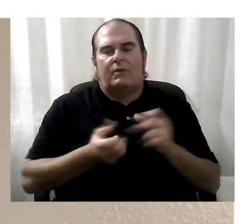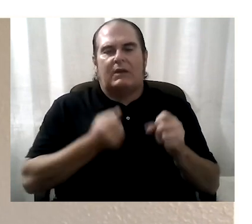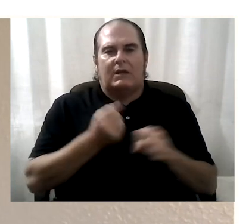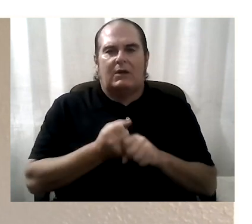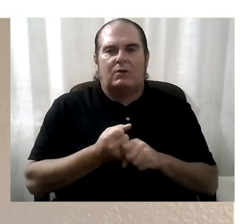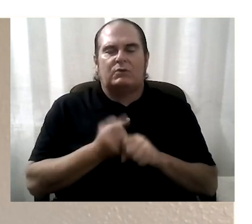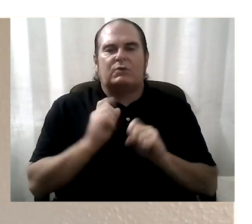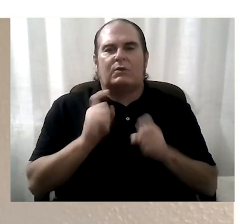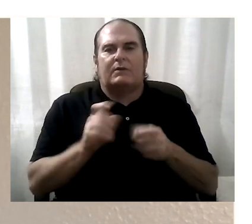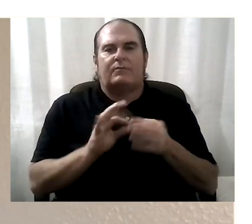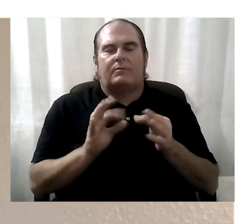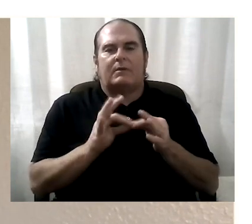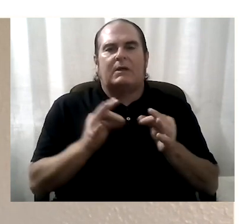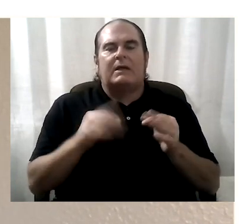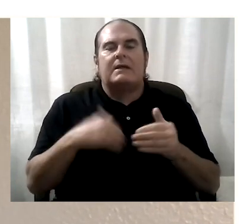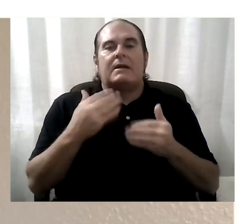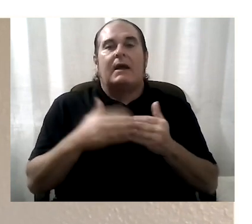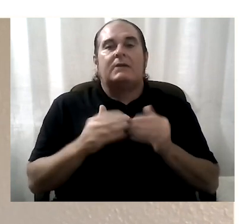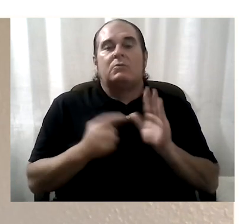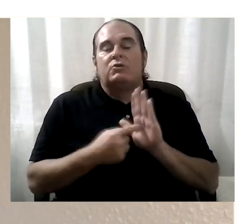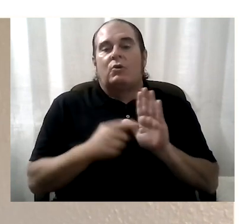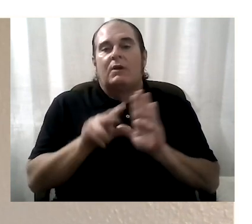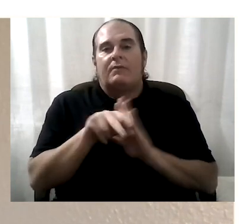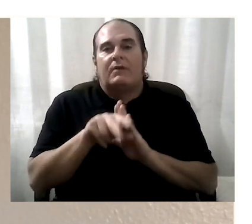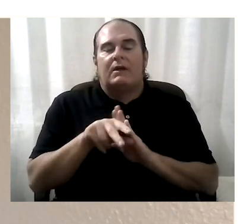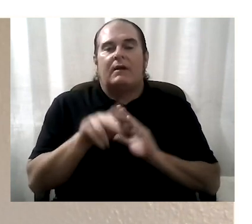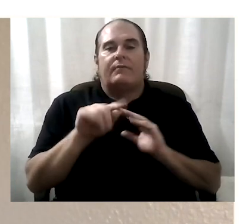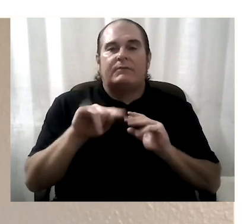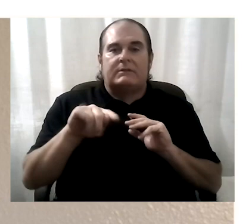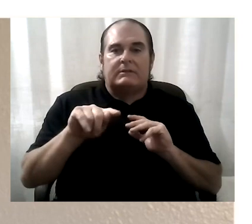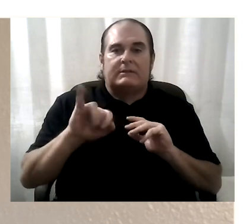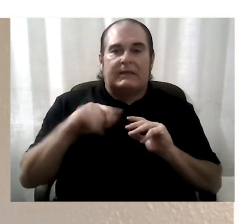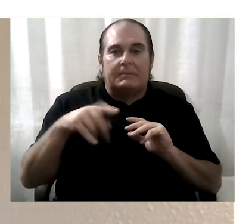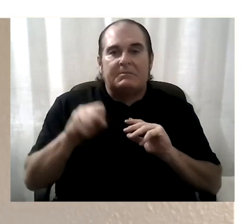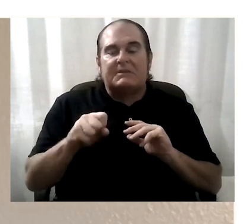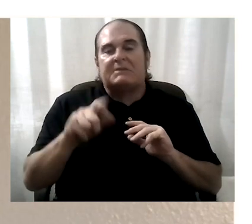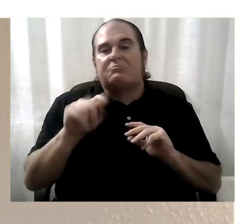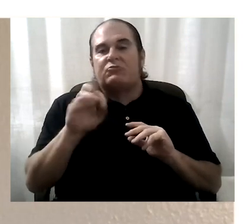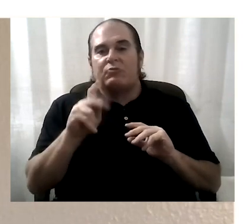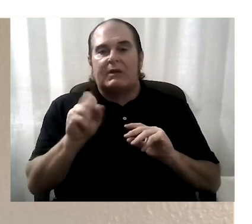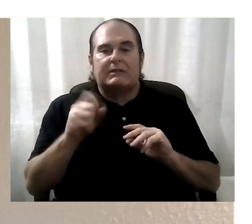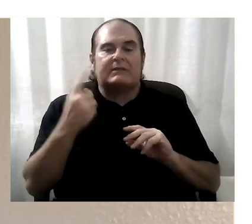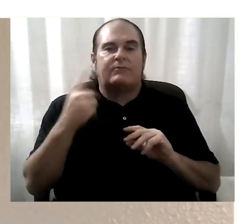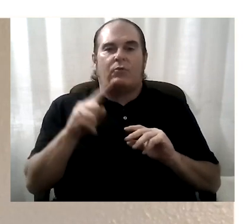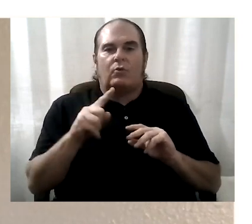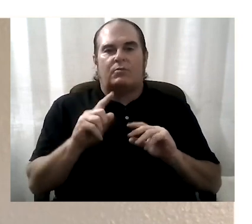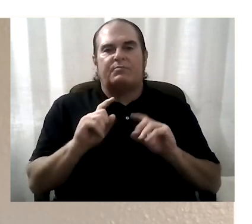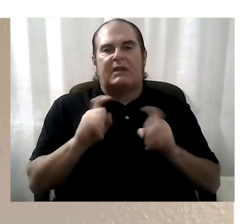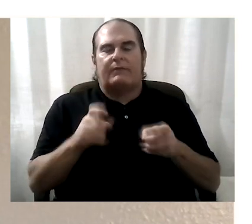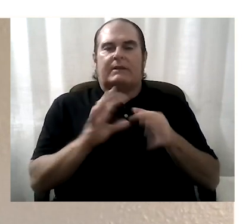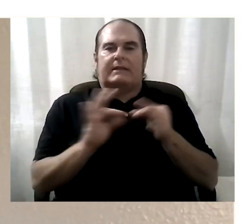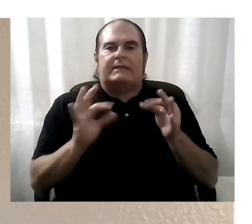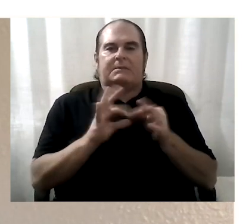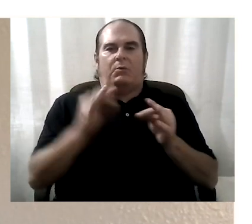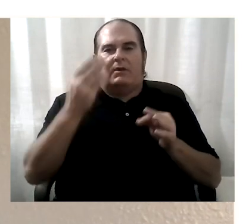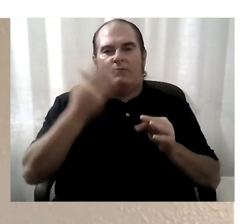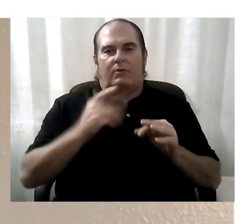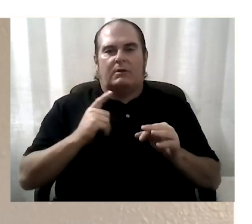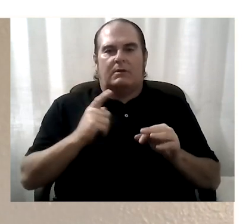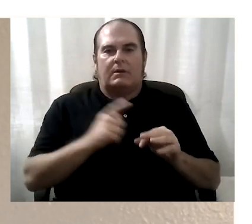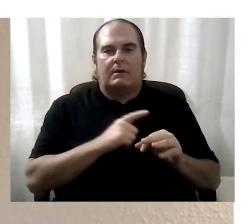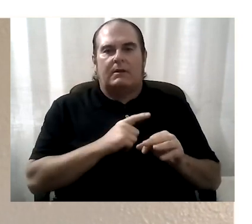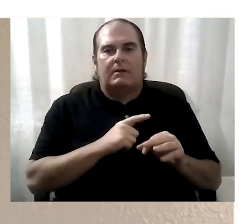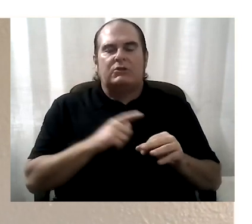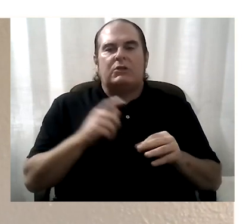next we have the video of her giving her tips and tricks for giving memorable testimony. For audio description, she is a